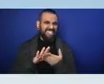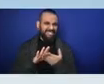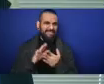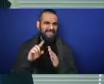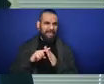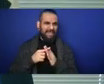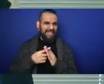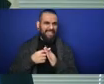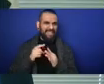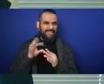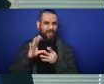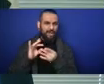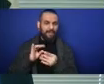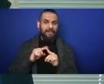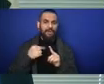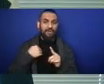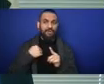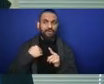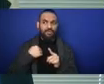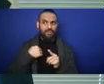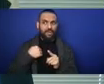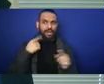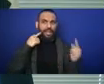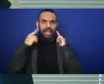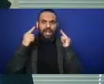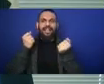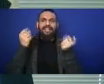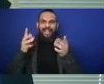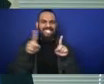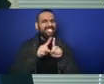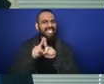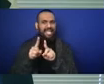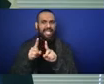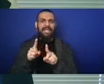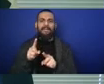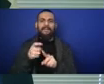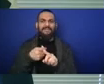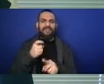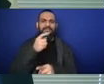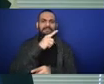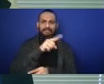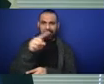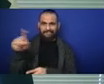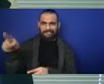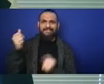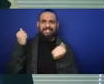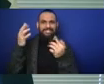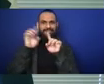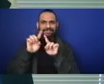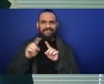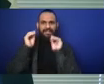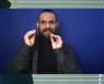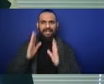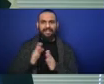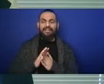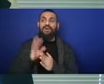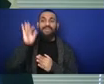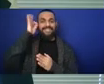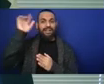and the vaccine? Thank you. Thank you, Leticia. You are, and first, thank you for your very kind words at the top of the